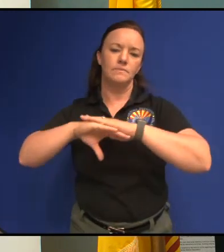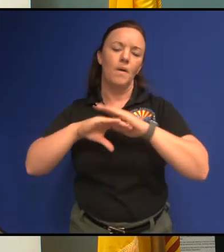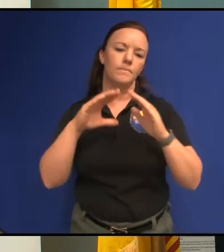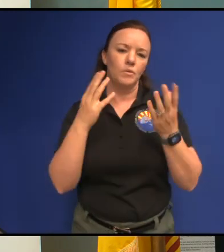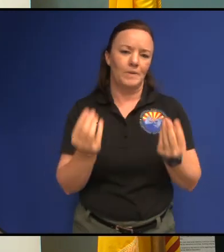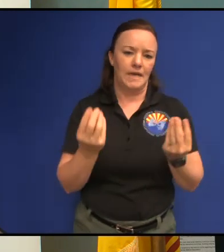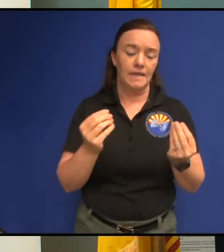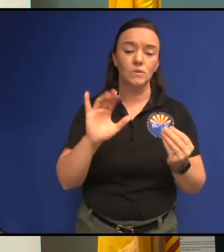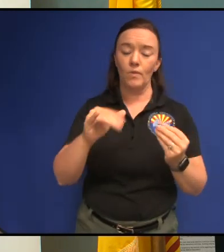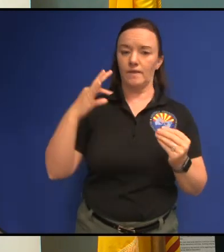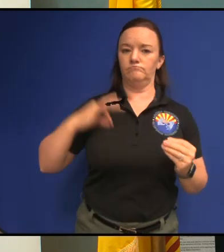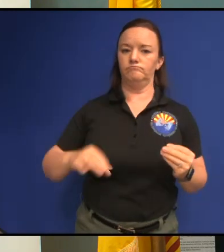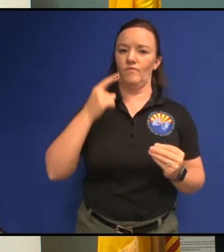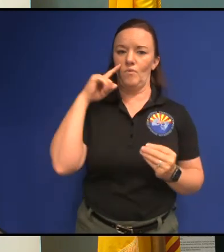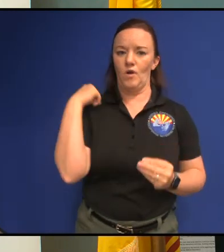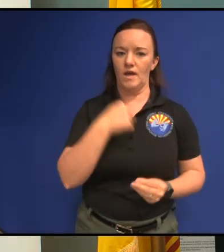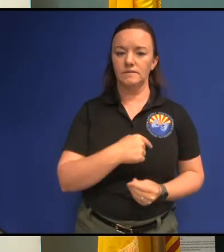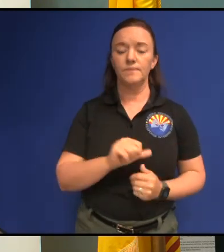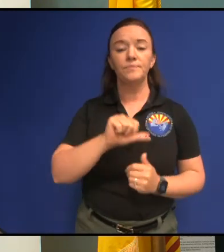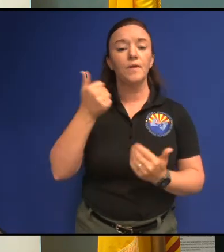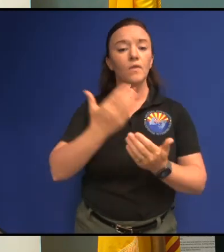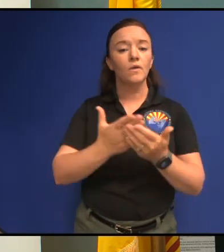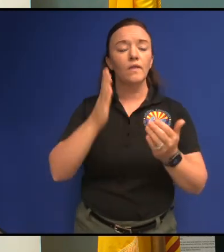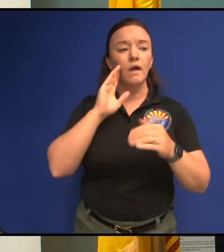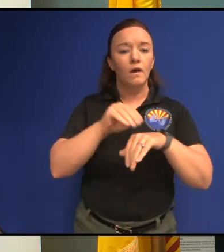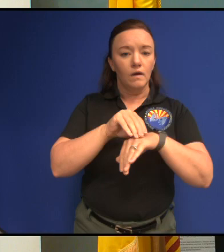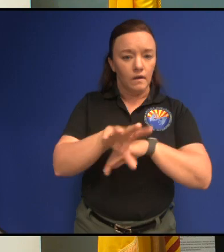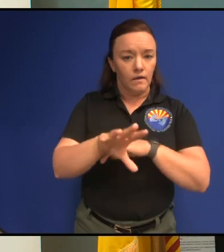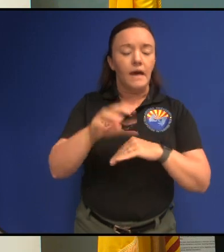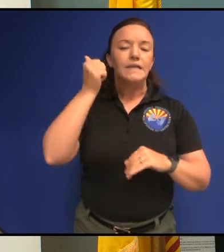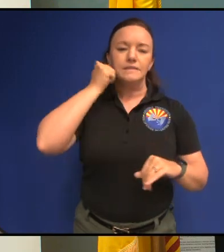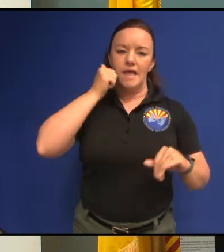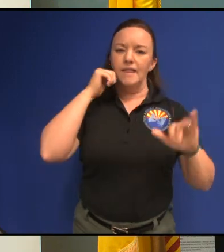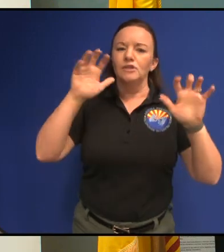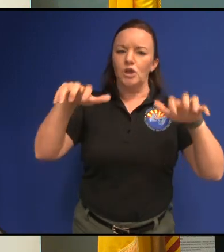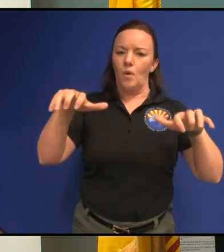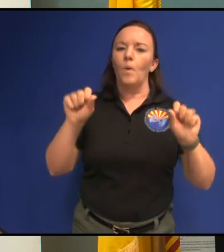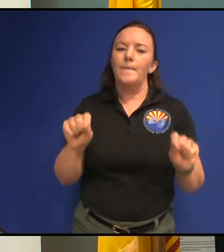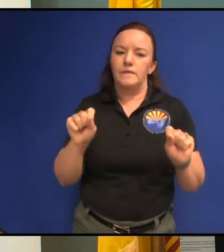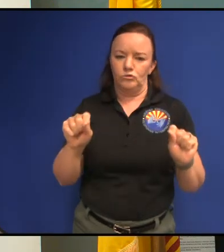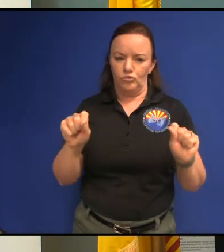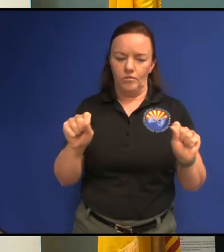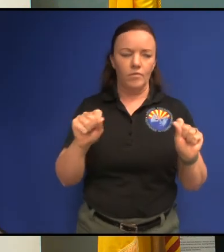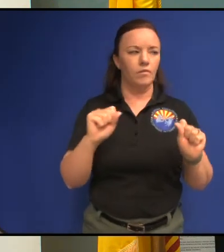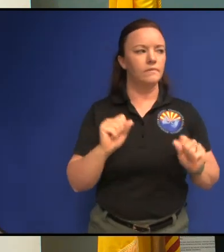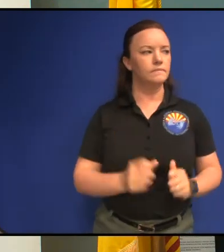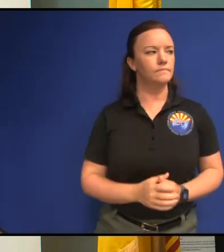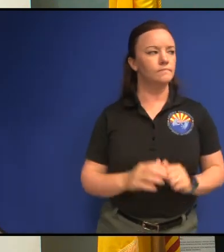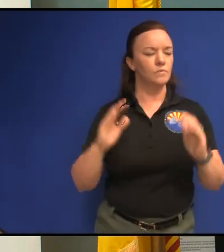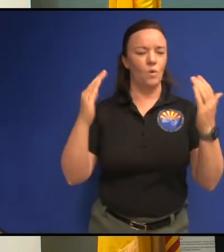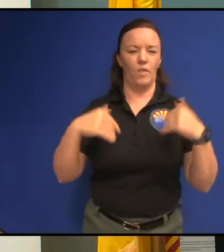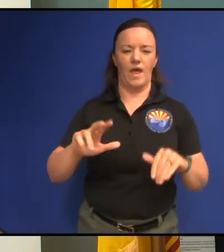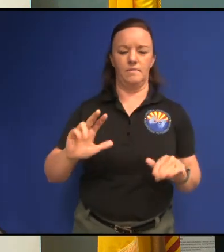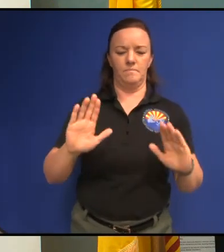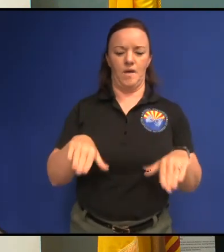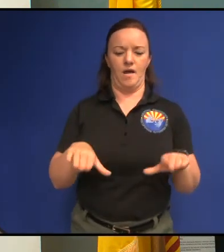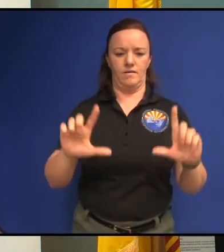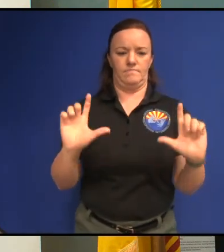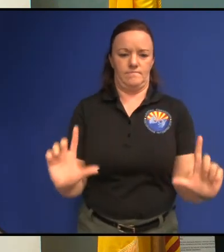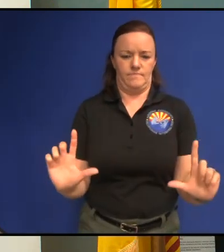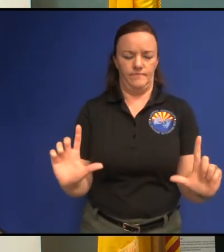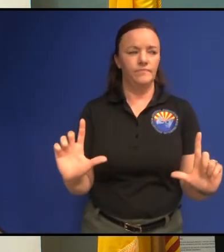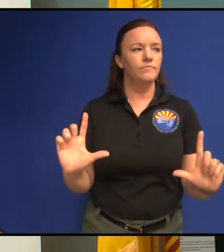for us. The other thing that's going to bring is the potential for daily showers and thunderstorms. So you look, we're pretty much we